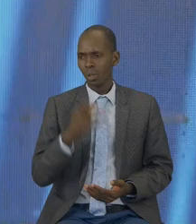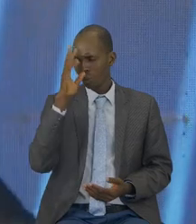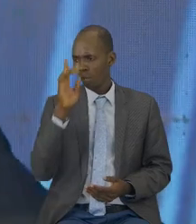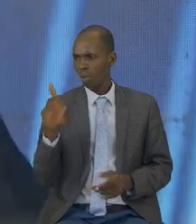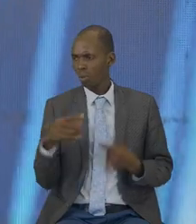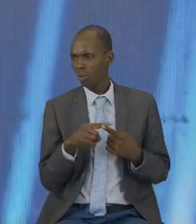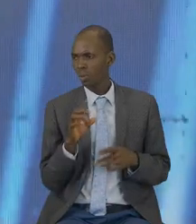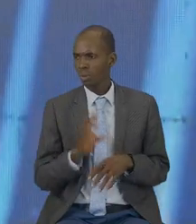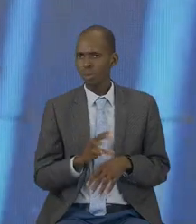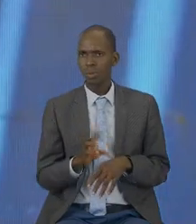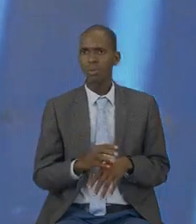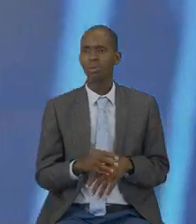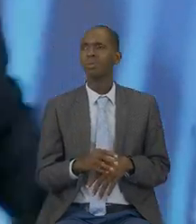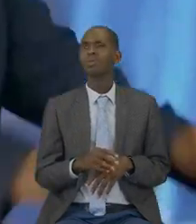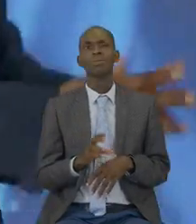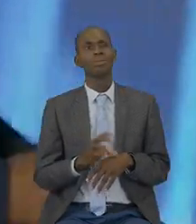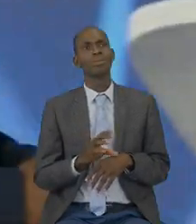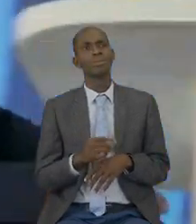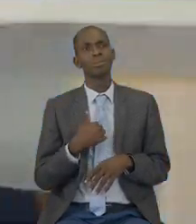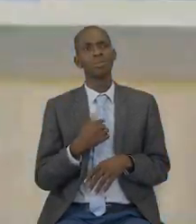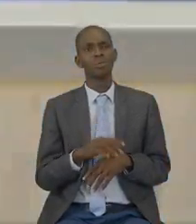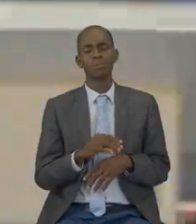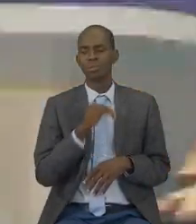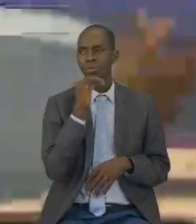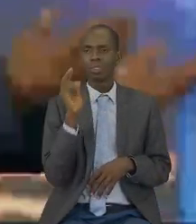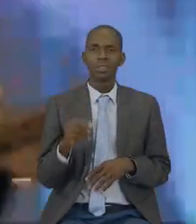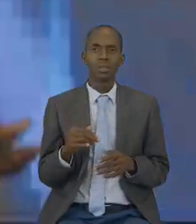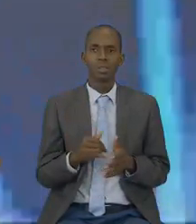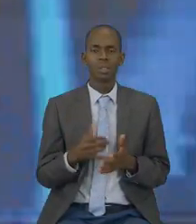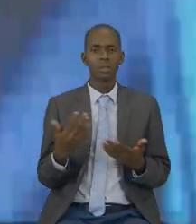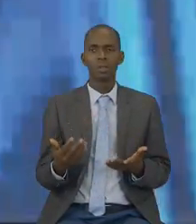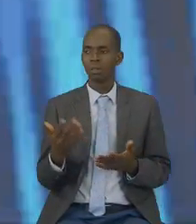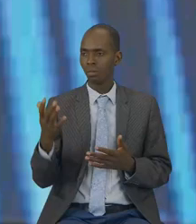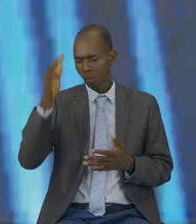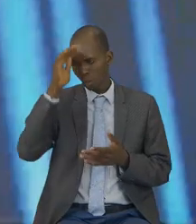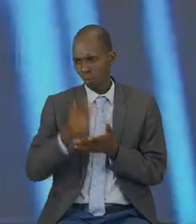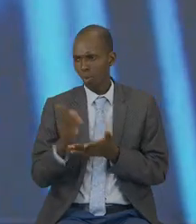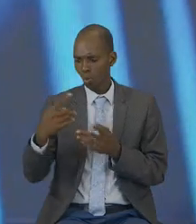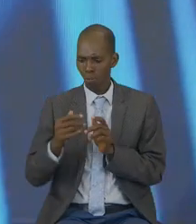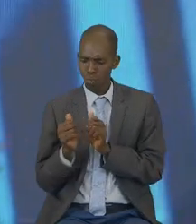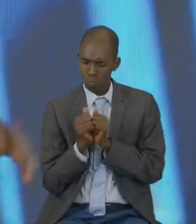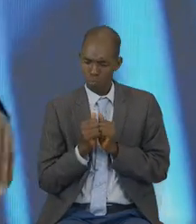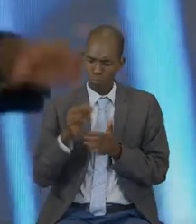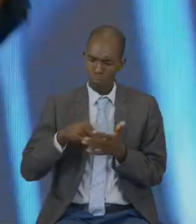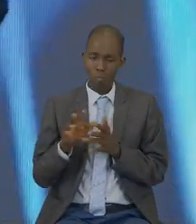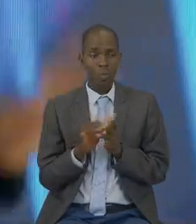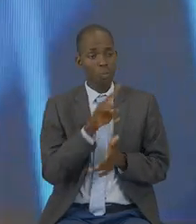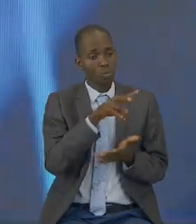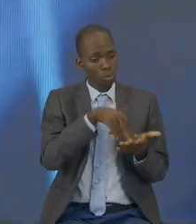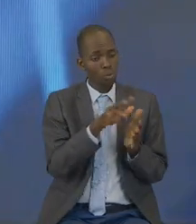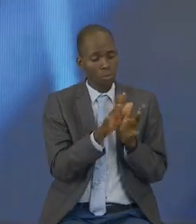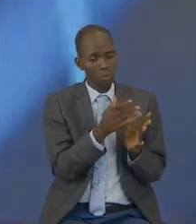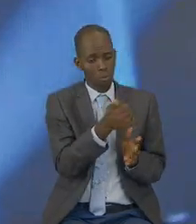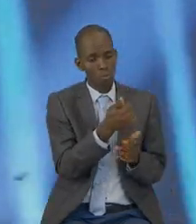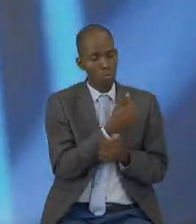say, church, what do I have to do with the church? I say, you know, let's read the Bible together. Bible, you believe the Bible, you go ahead